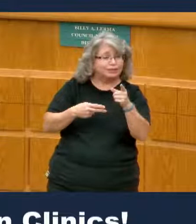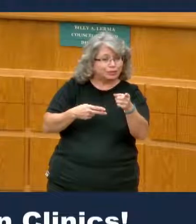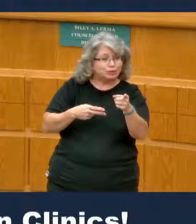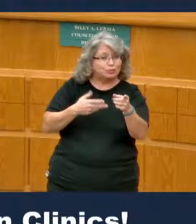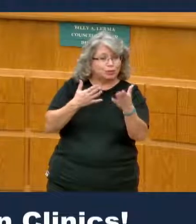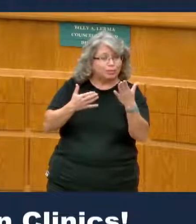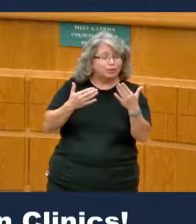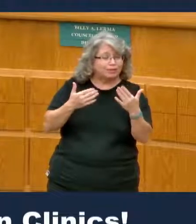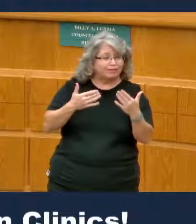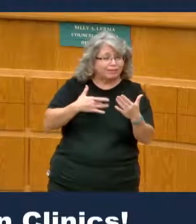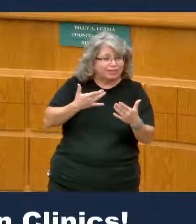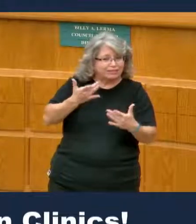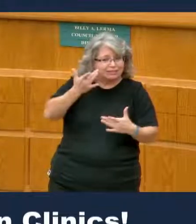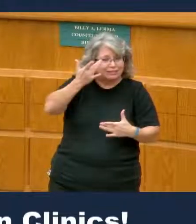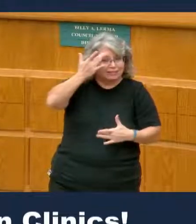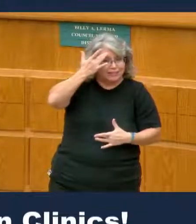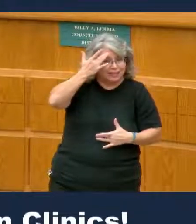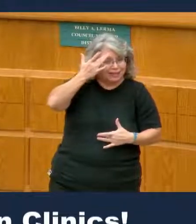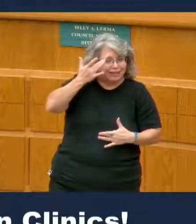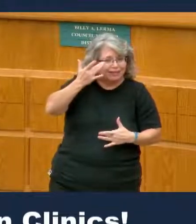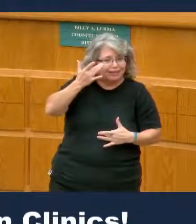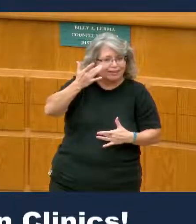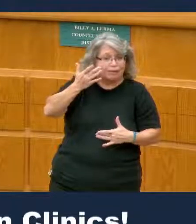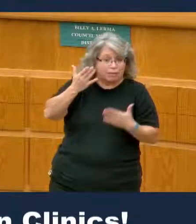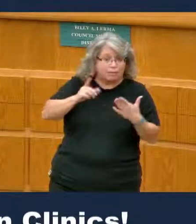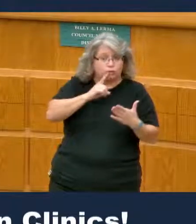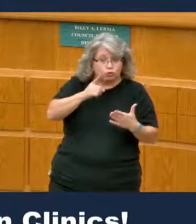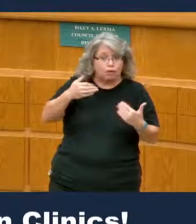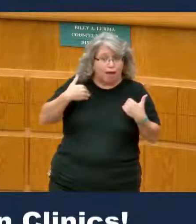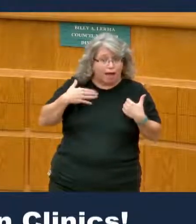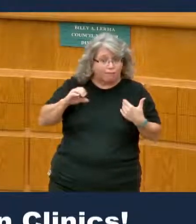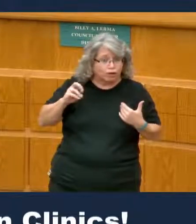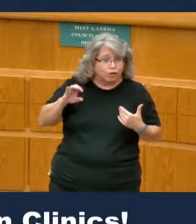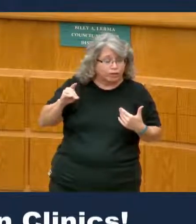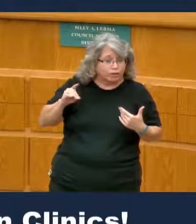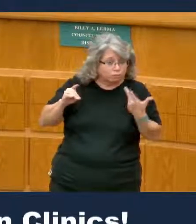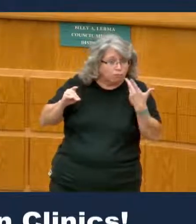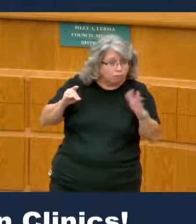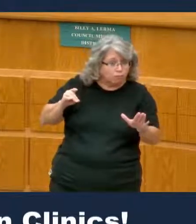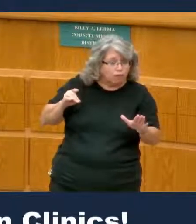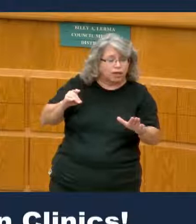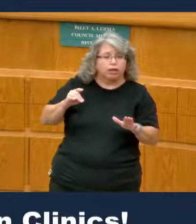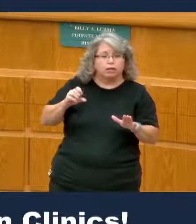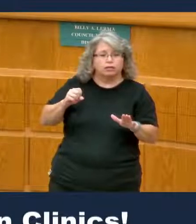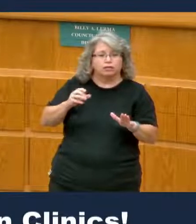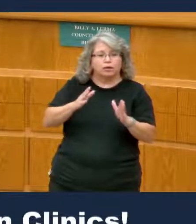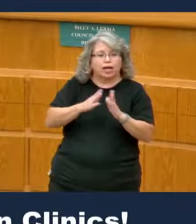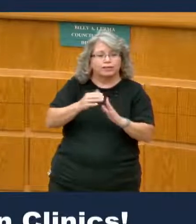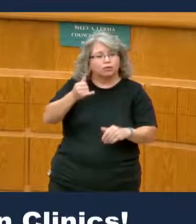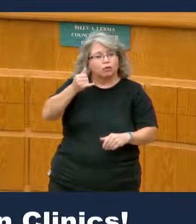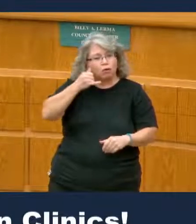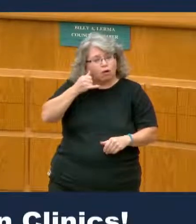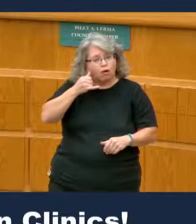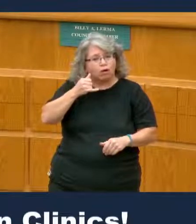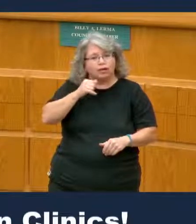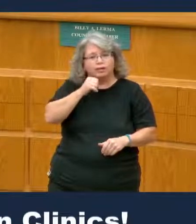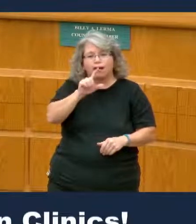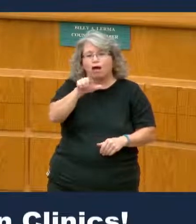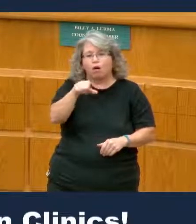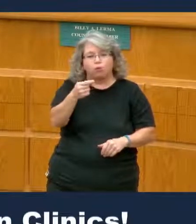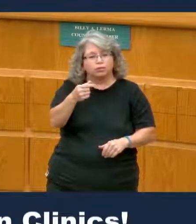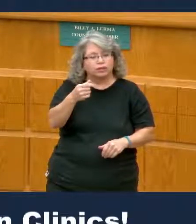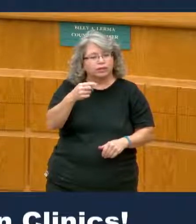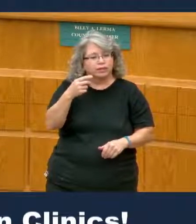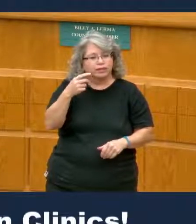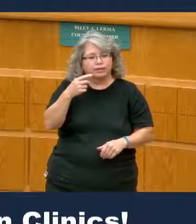have symptoms and you may really have COVID-19. And so we're asking that you call. But don't just do that for the health department. You should